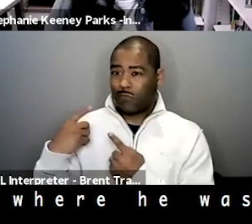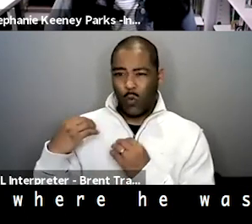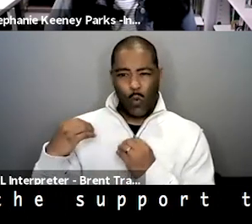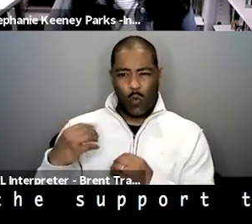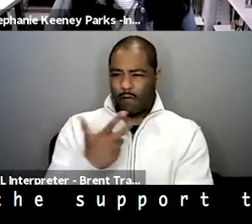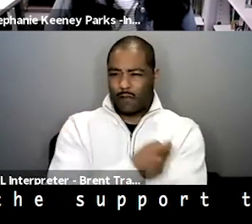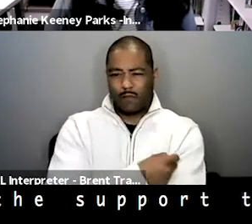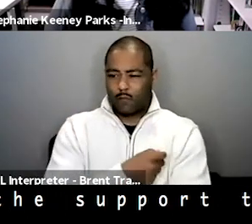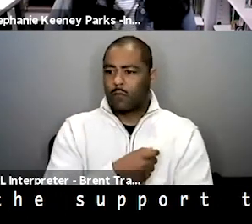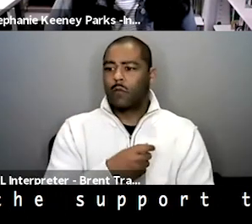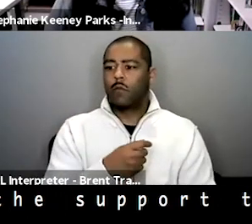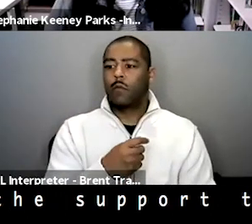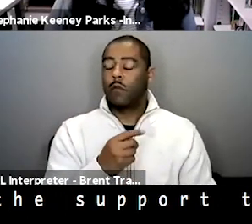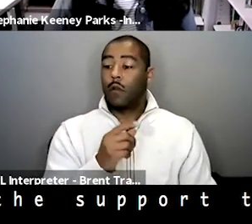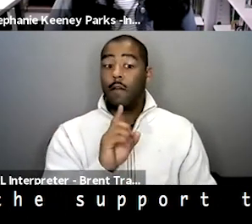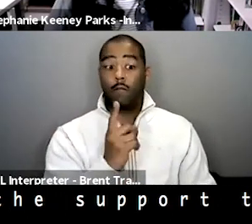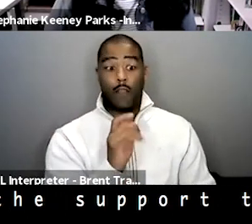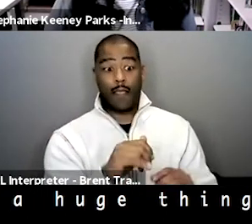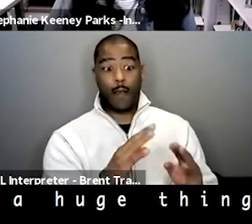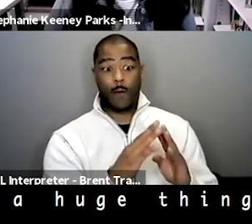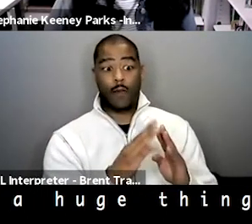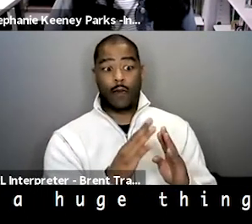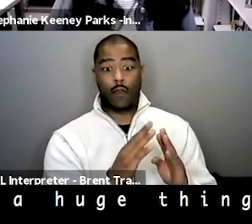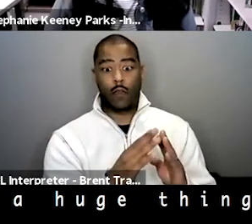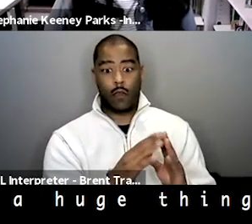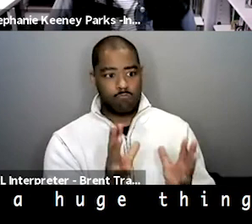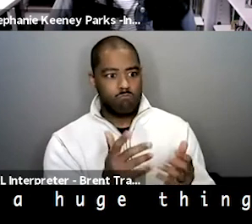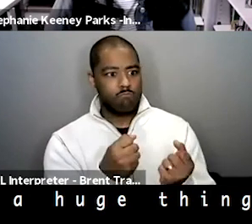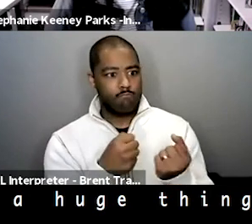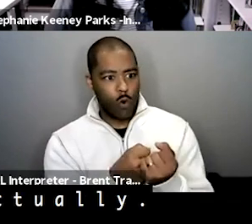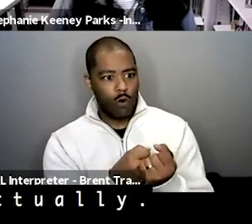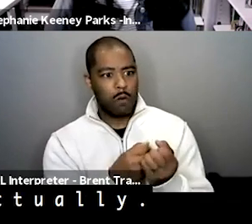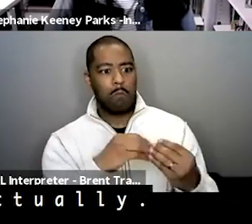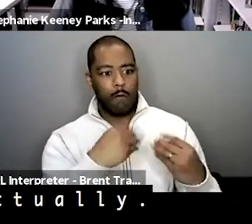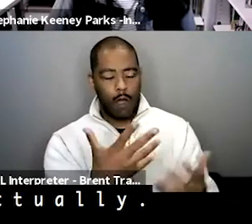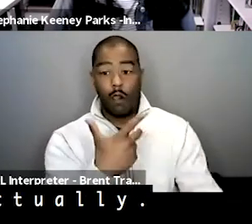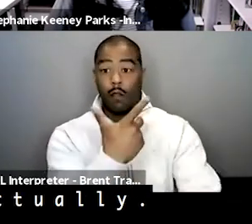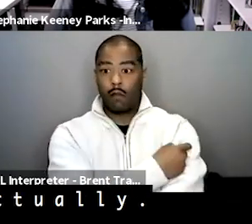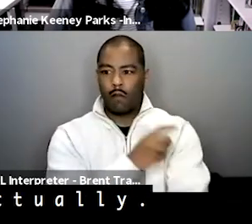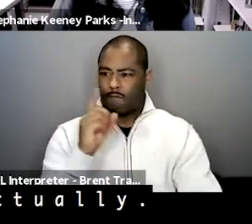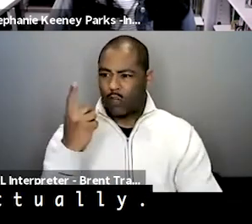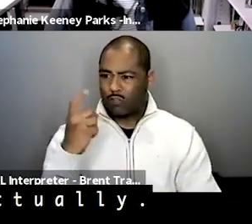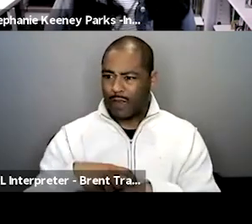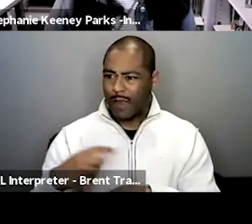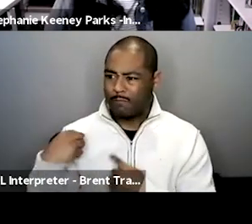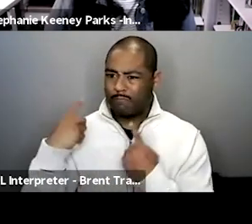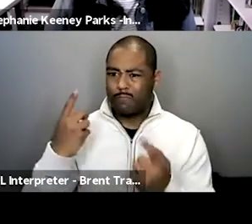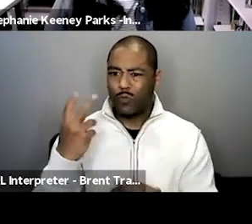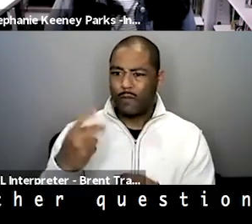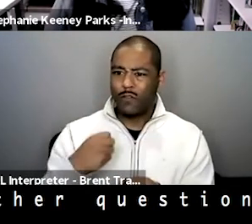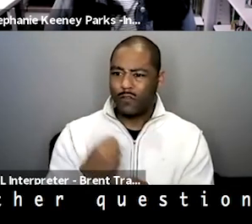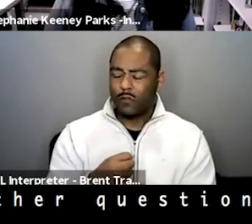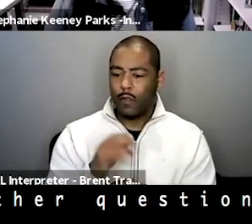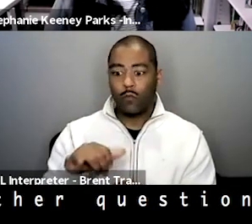of First Place where he was living gave him the support to do that, which was a huge, huge thing for our family, actually.